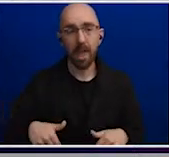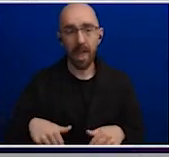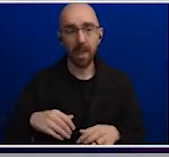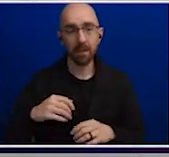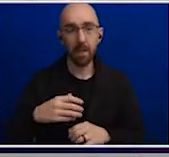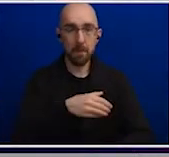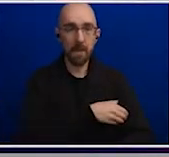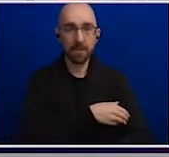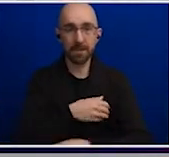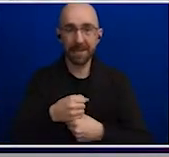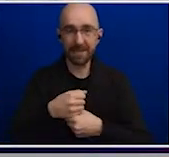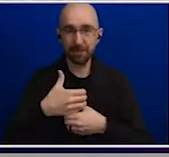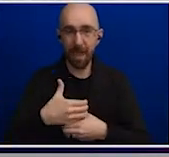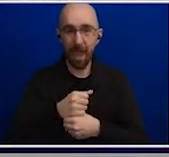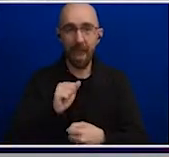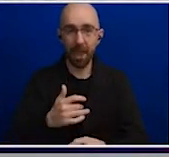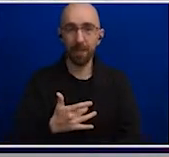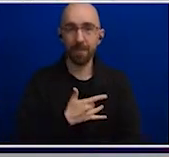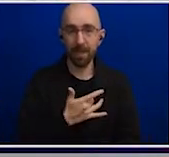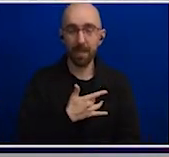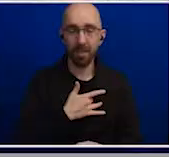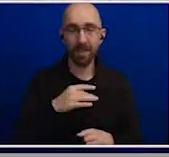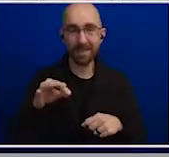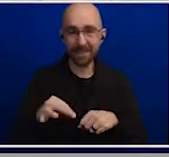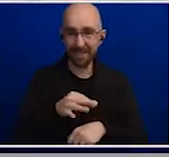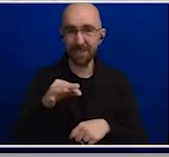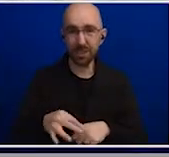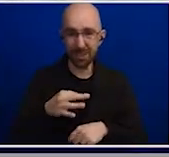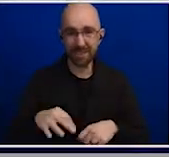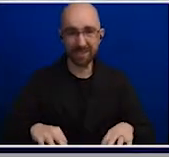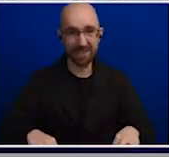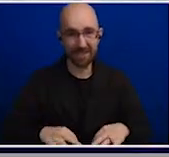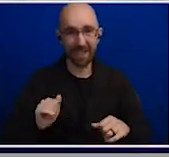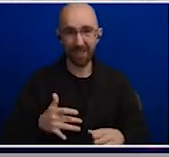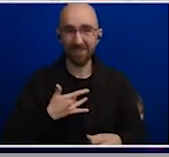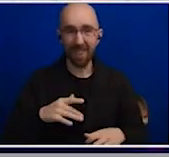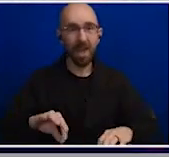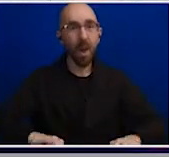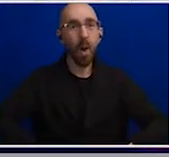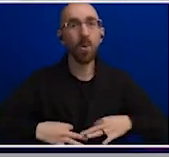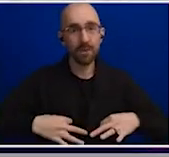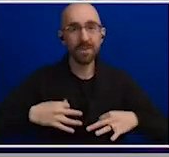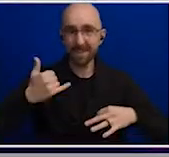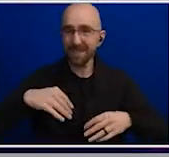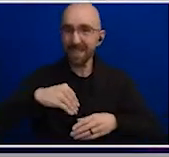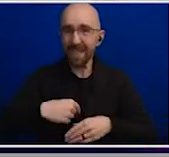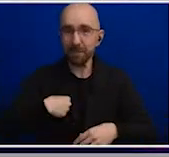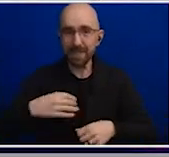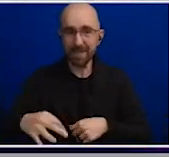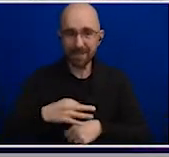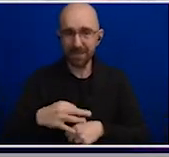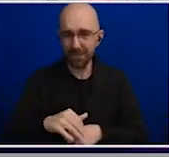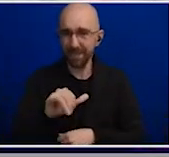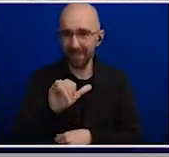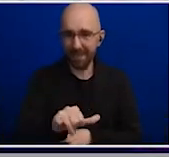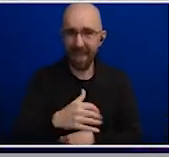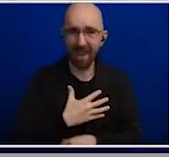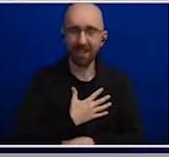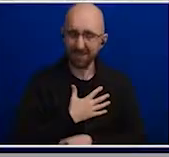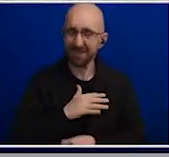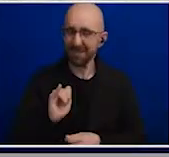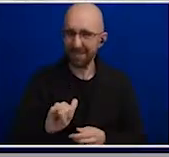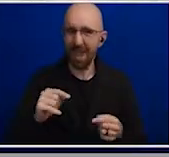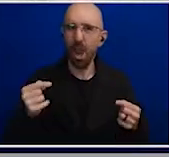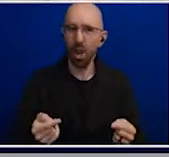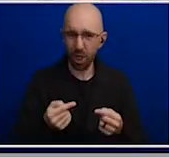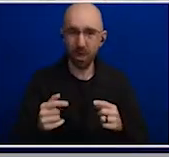And I could feel the stitches from the hoses. Just you still have the hoses. I could feel it moving. Yeah, that's what hurt. The rest of it really